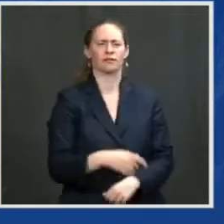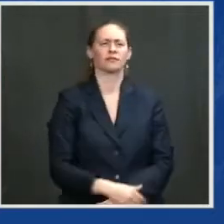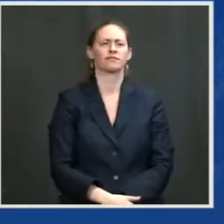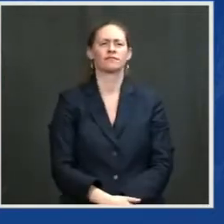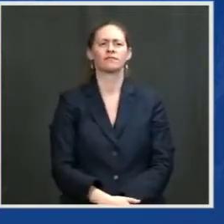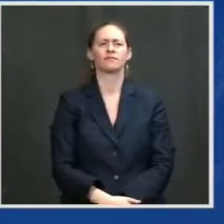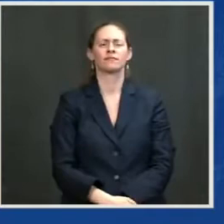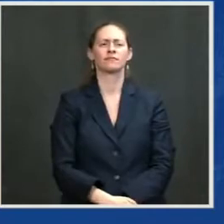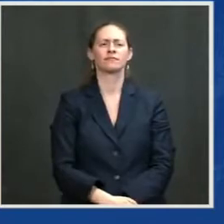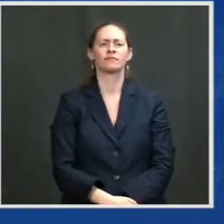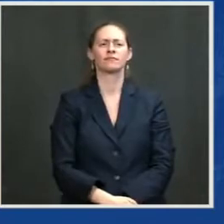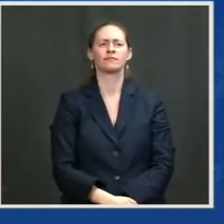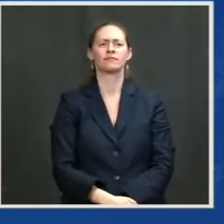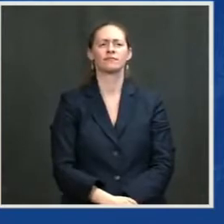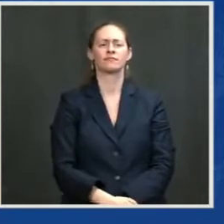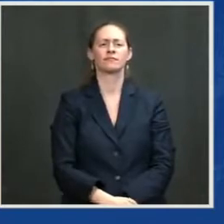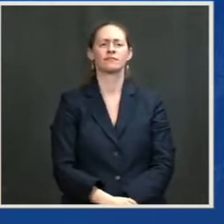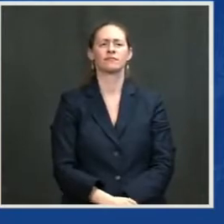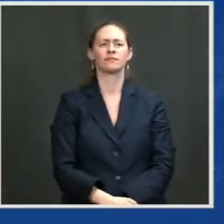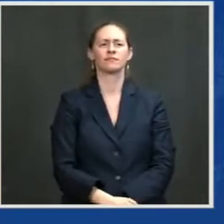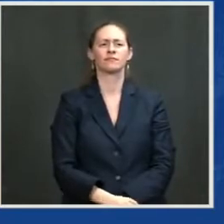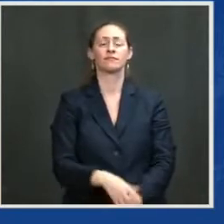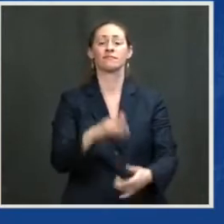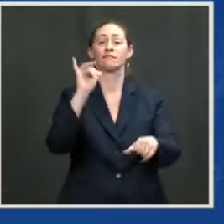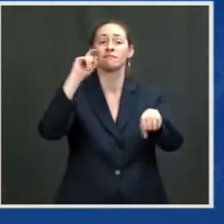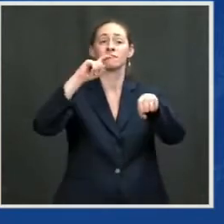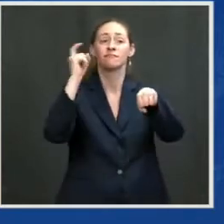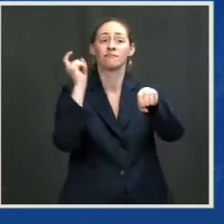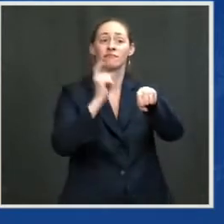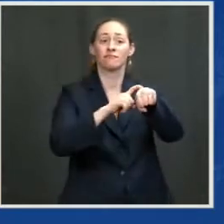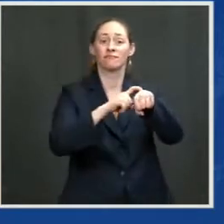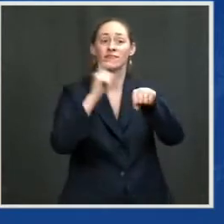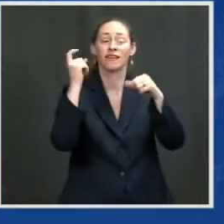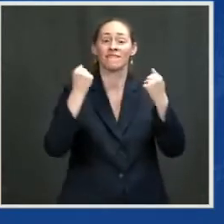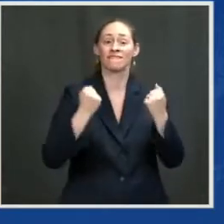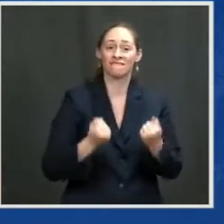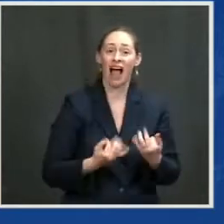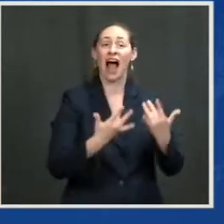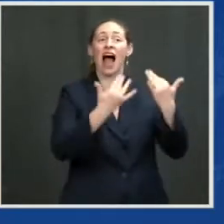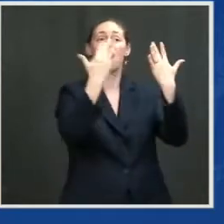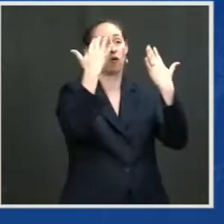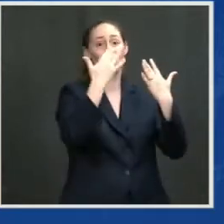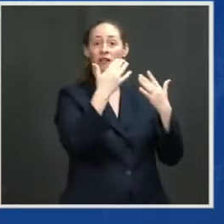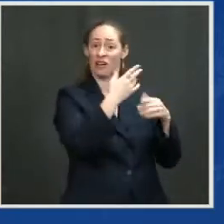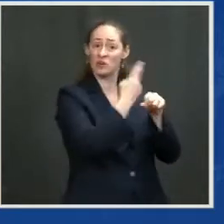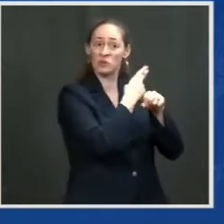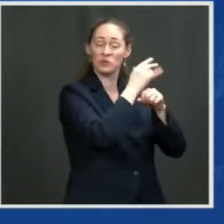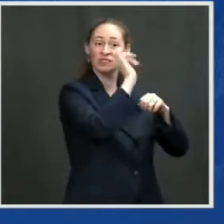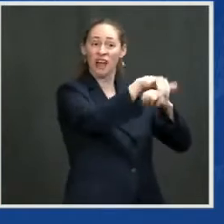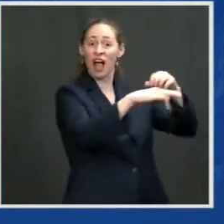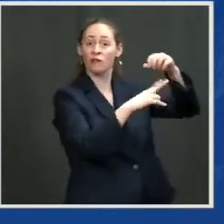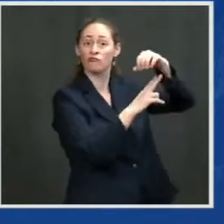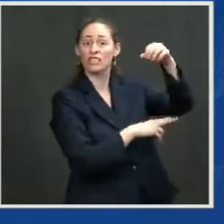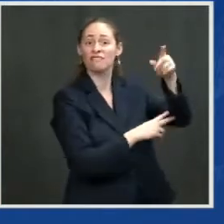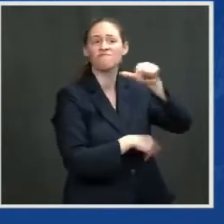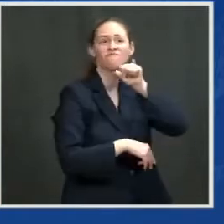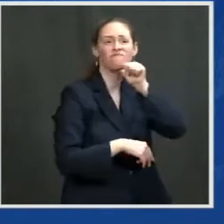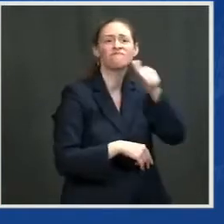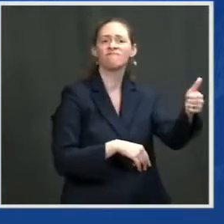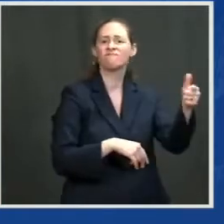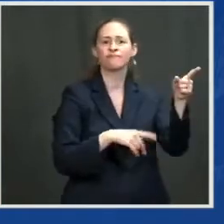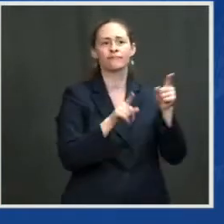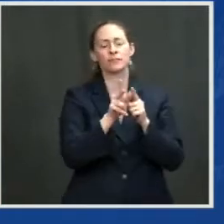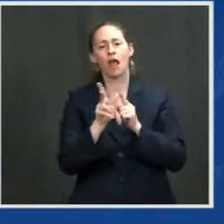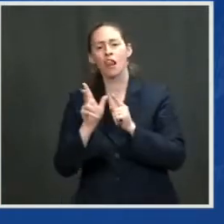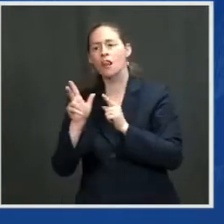took them, they had to go up 9 miles to find the bridge, come back, and by that time, a hell of a lot of damage was done. Well, there are bridges all